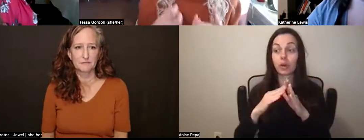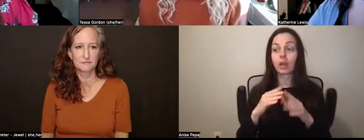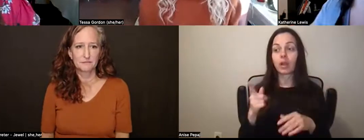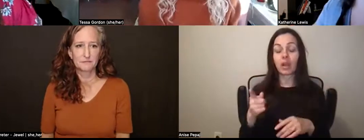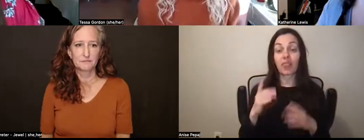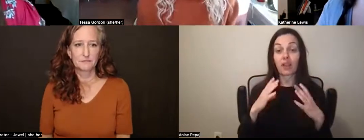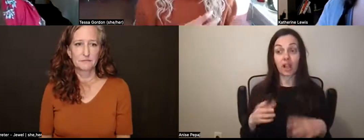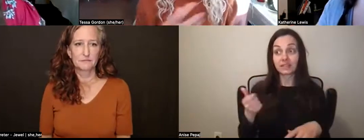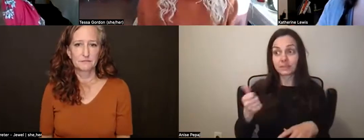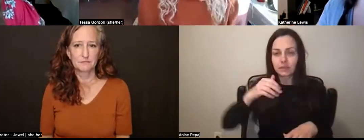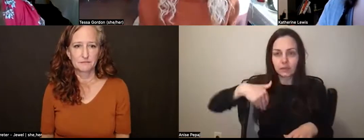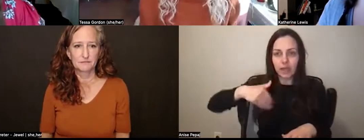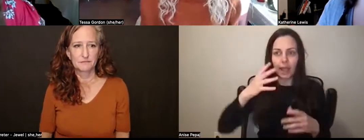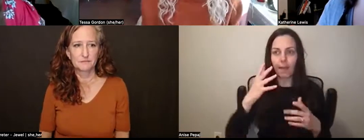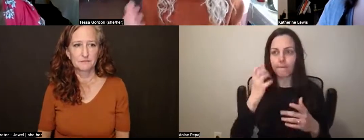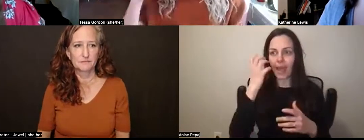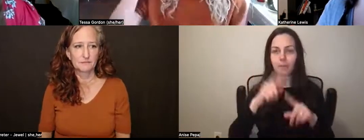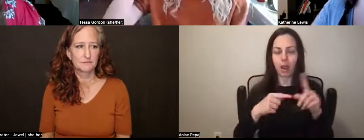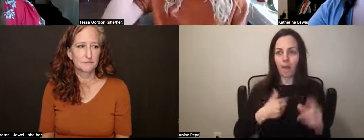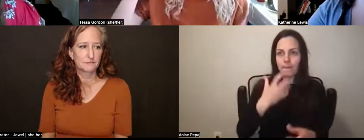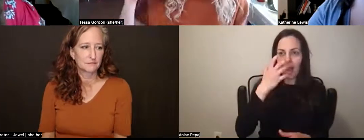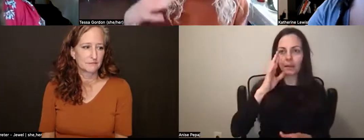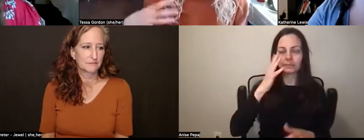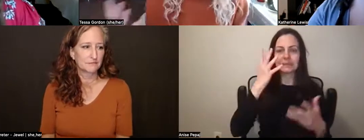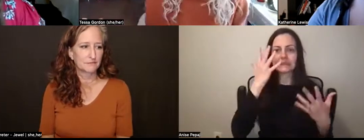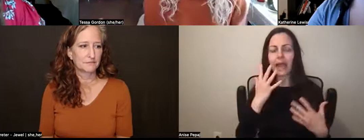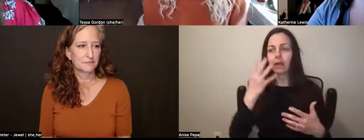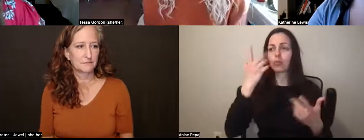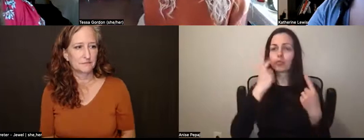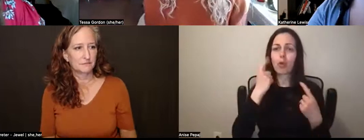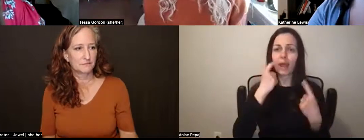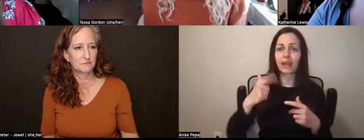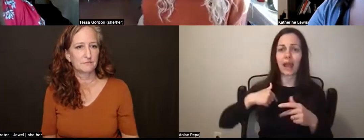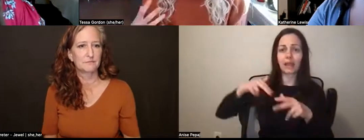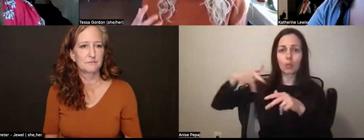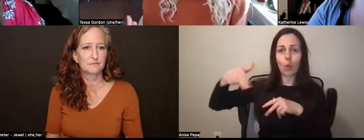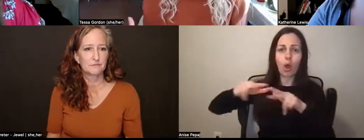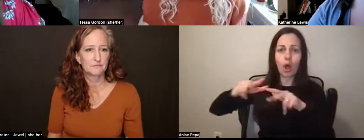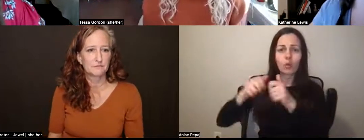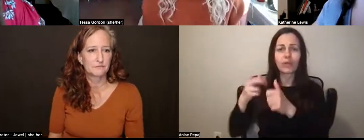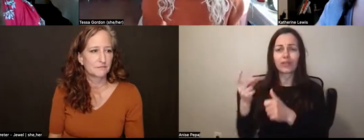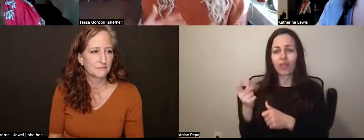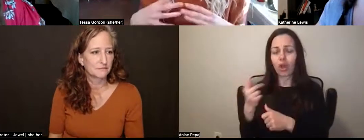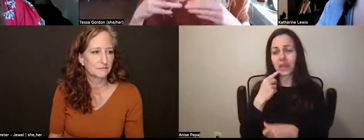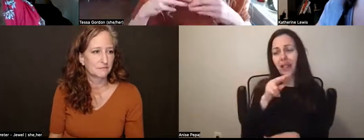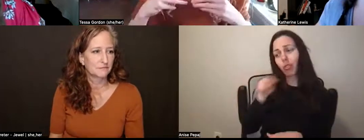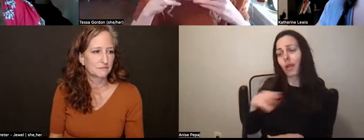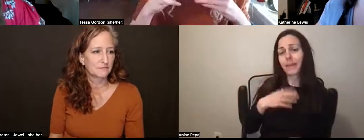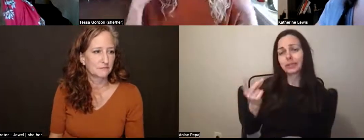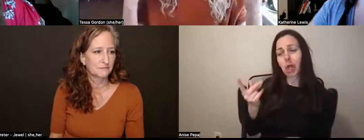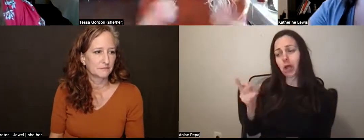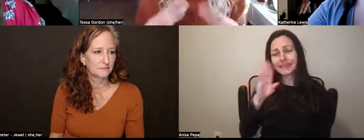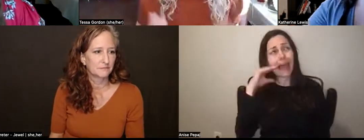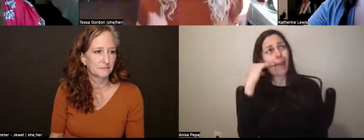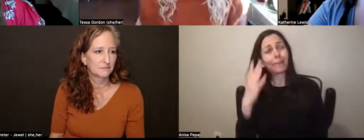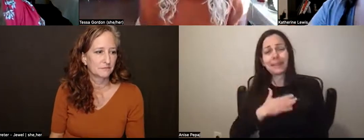been so mad. I've been crying every morning on these hikes with my dog. And I just look at Aspen, who's so happy, and he just brings